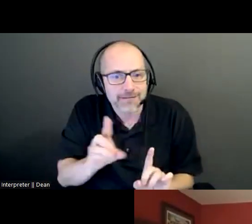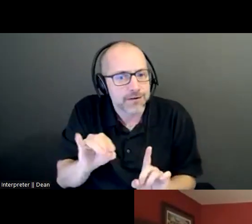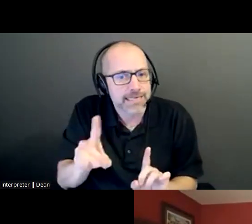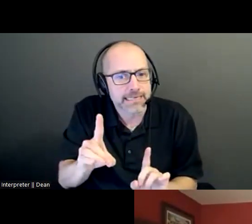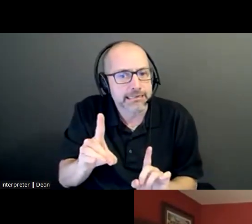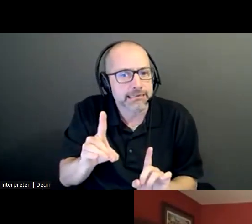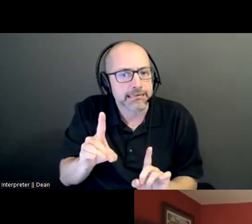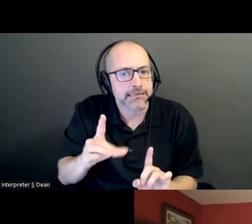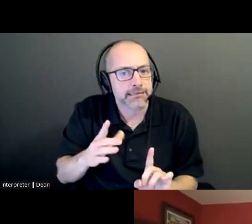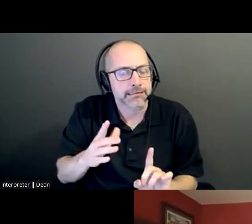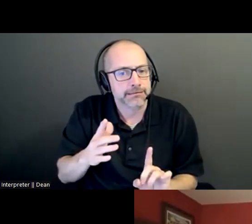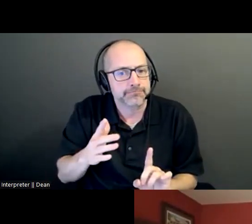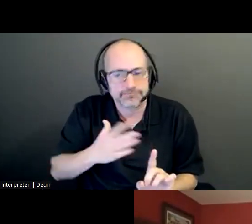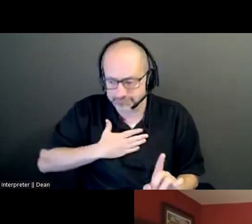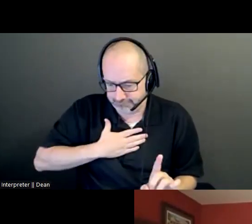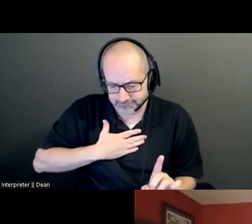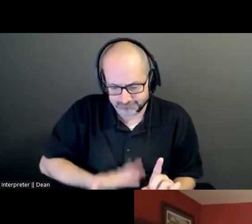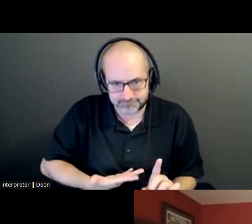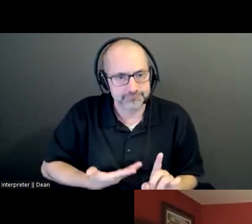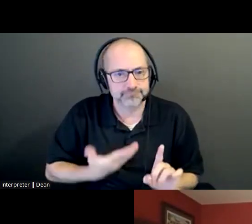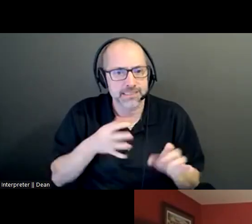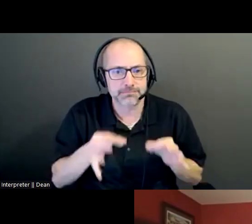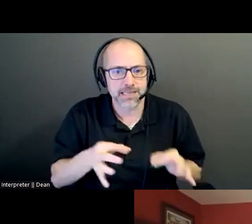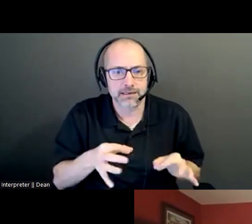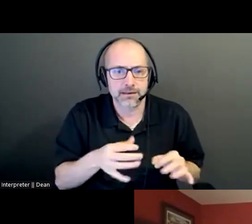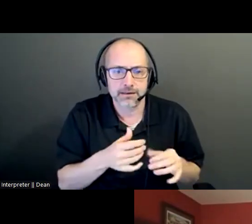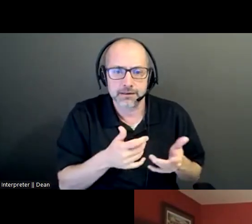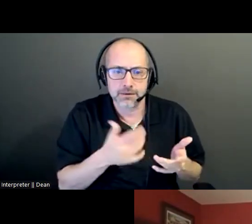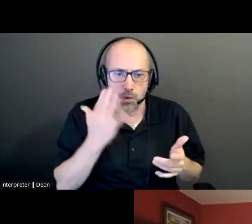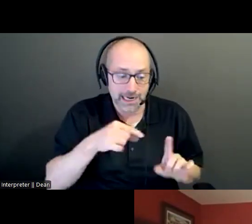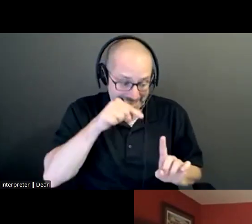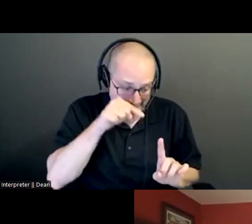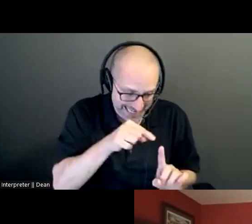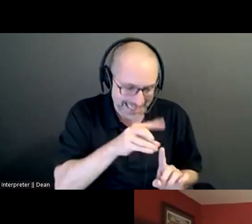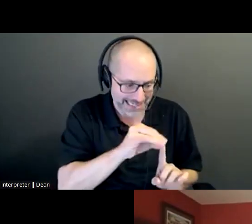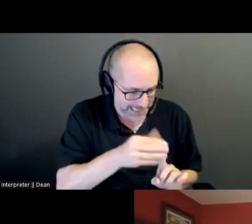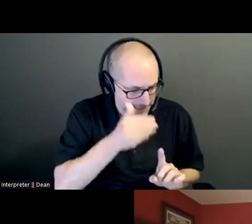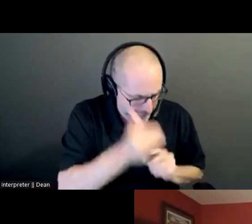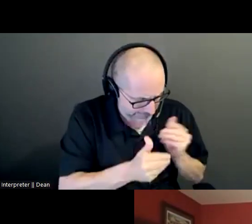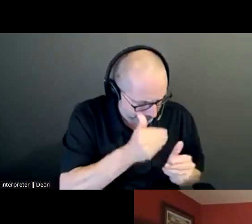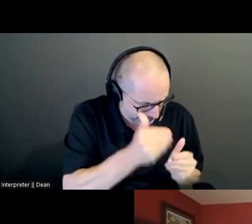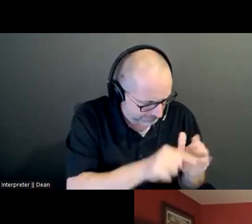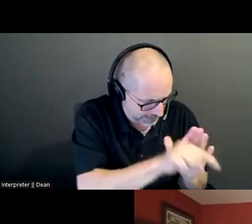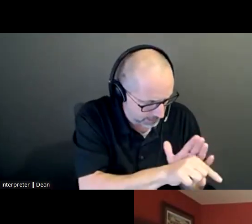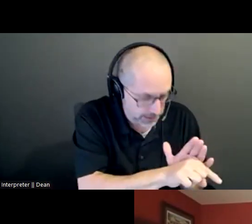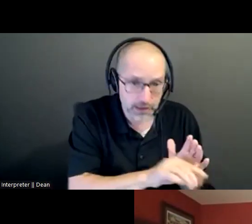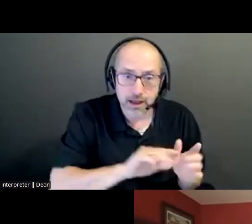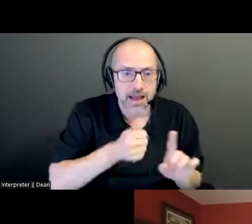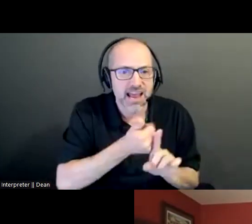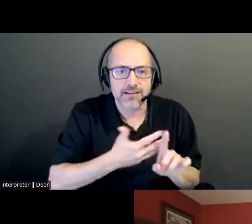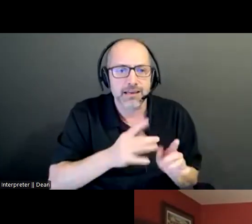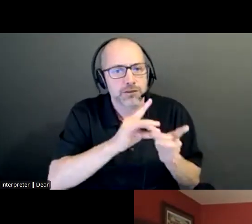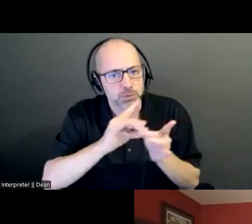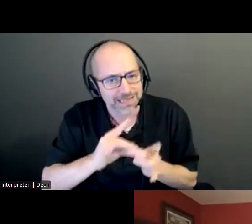the steps that he took because all of it was in relation to delusions and to others interfering in